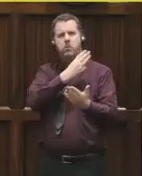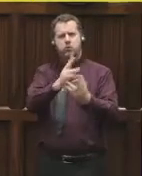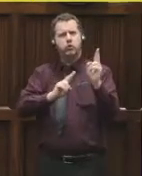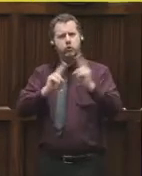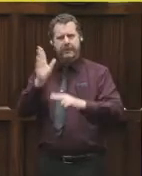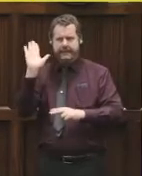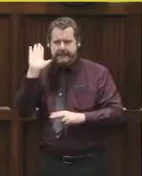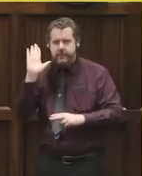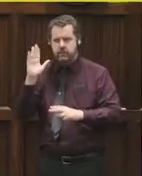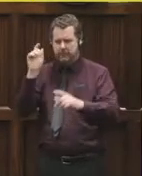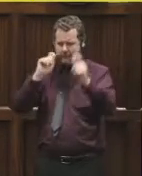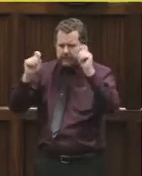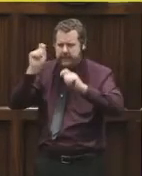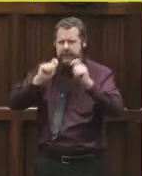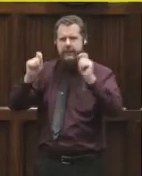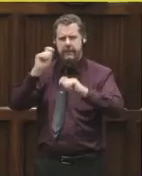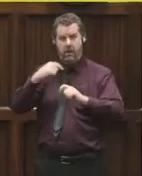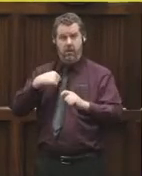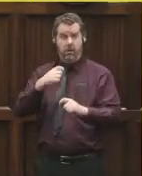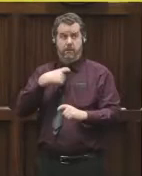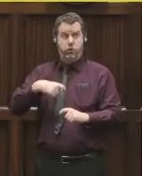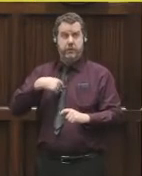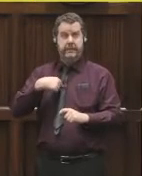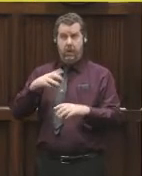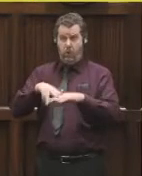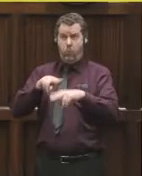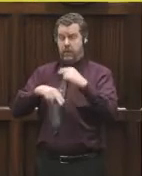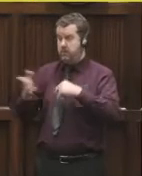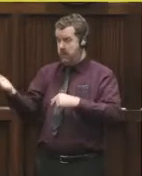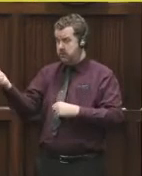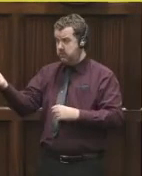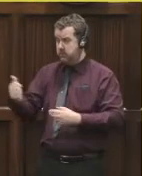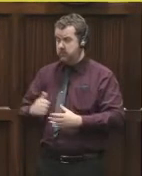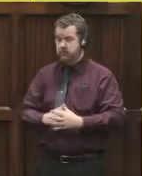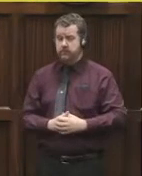and personally I would very much welcome it.